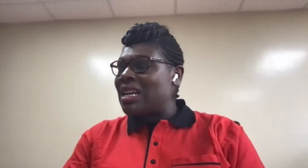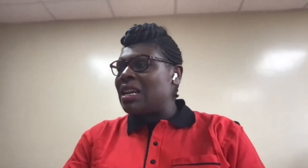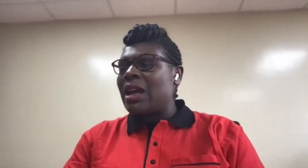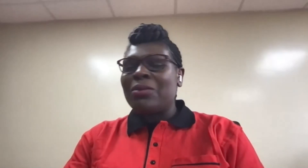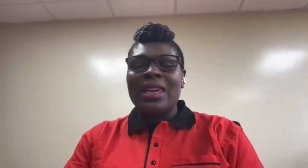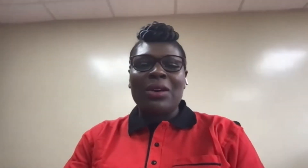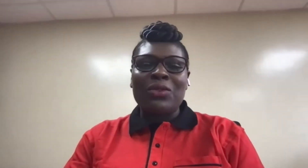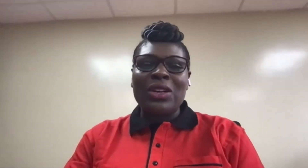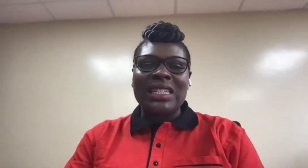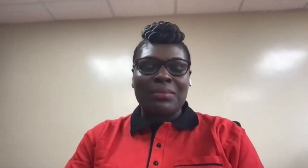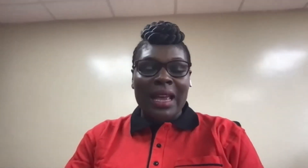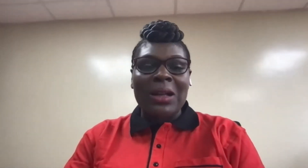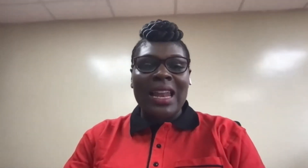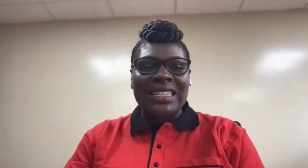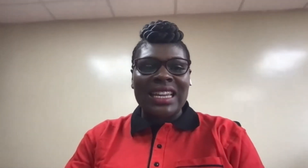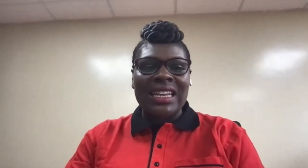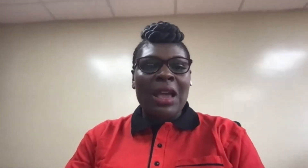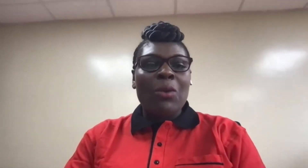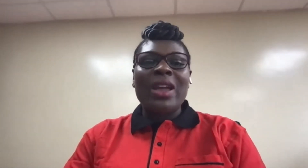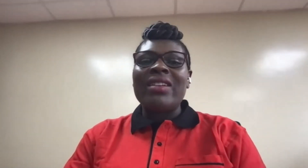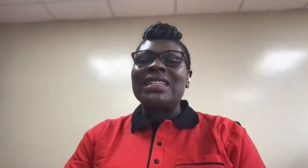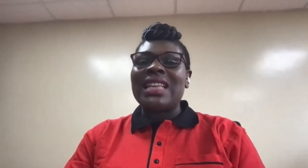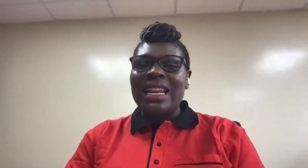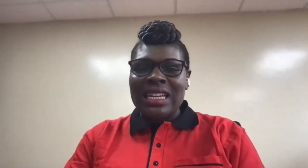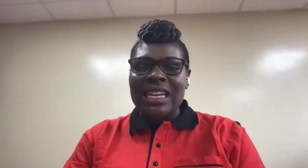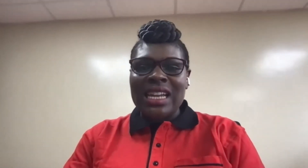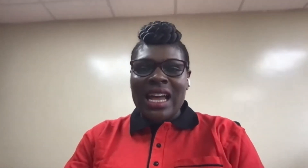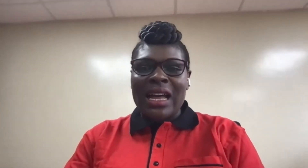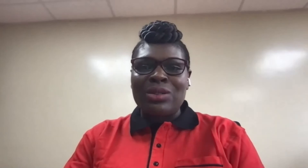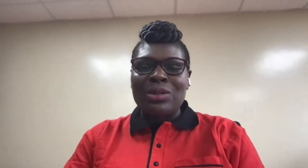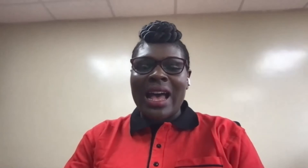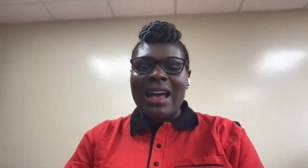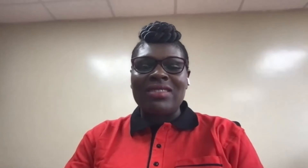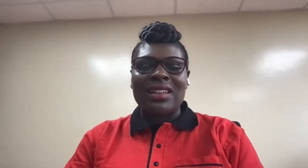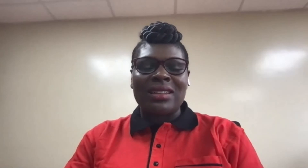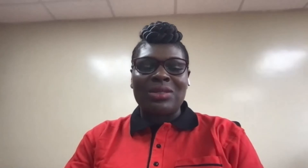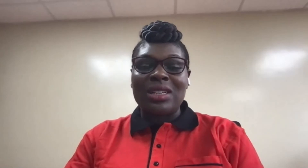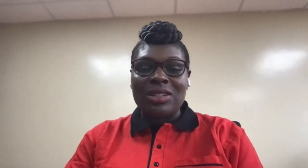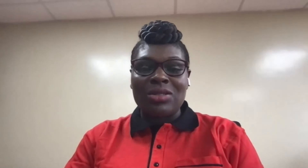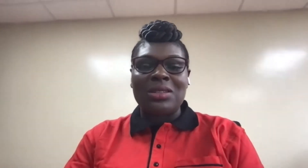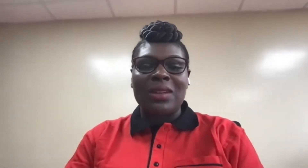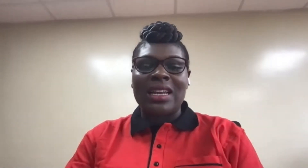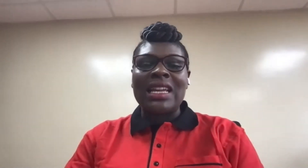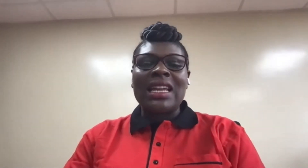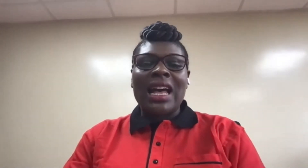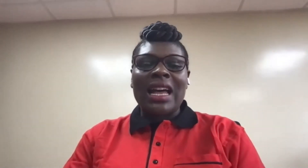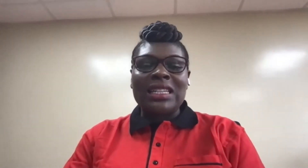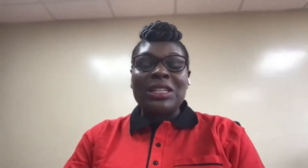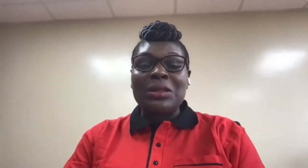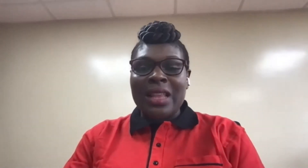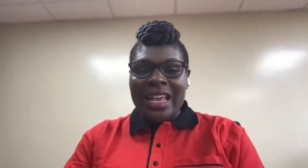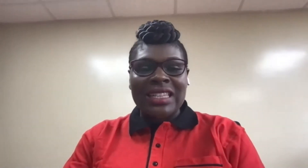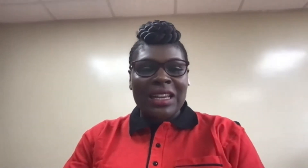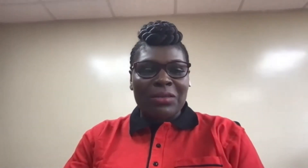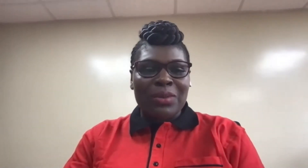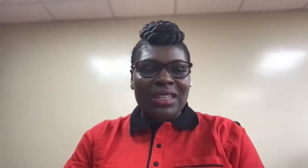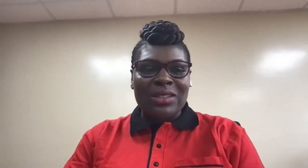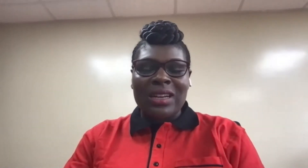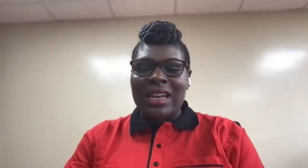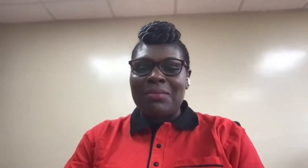best. And we, of course, as Michael has said, we are excited to have the 2021 digital